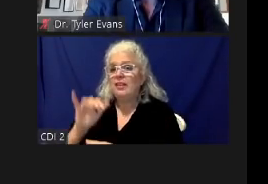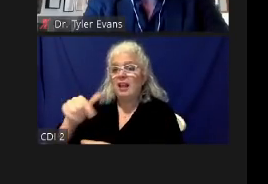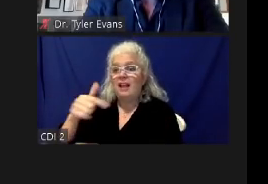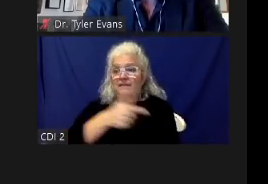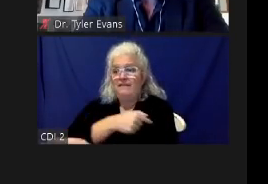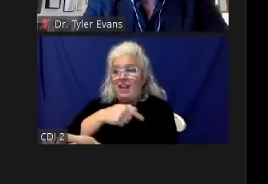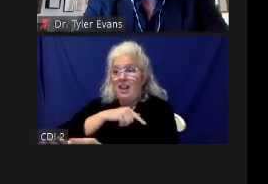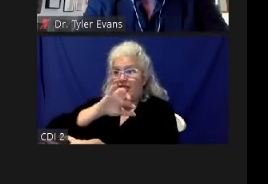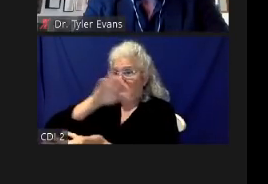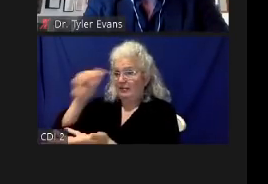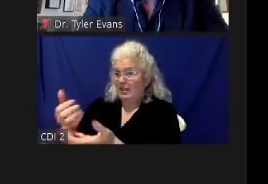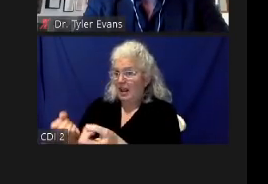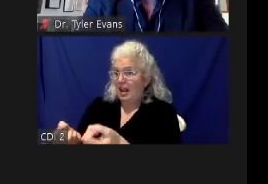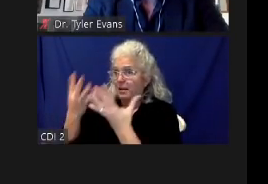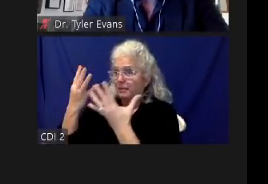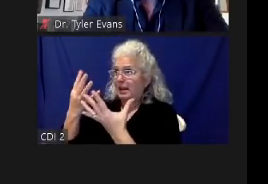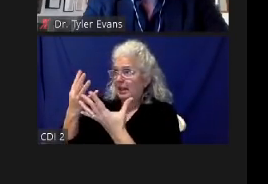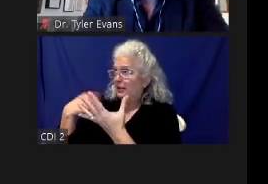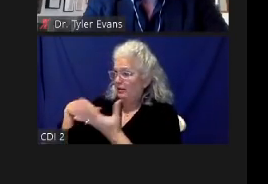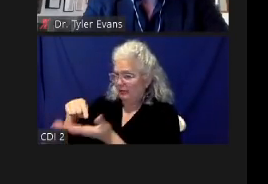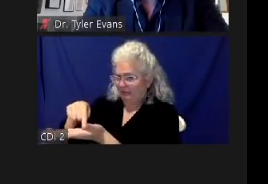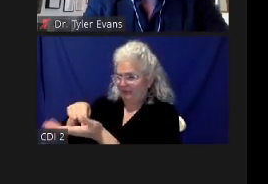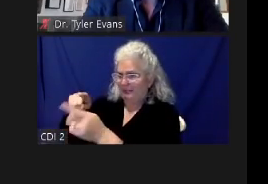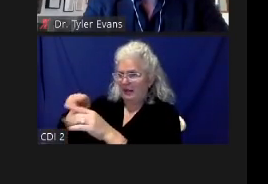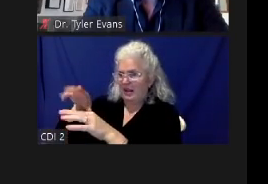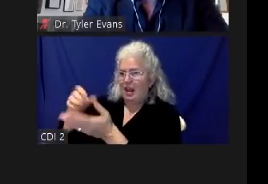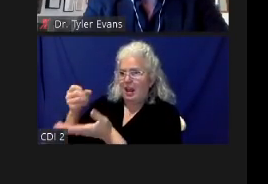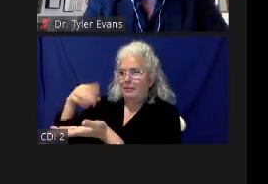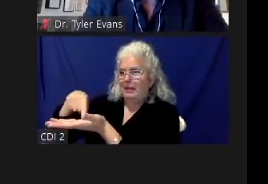older. Everyone in Marin County will be offered the vaccine.